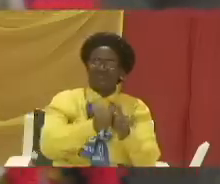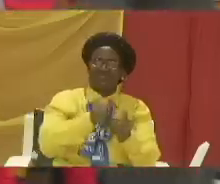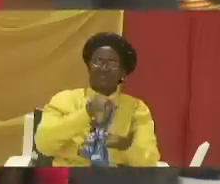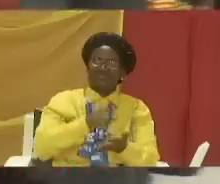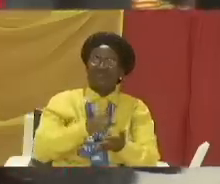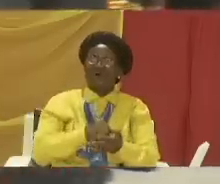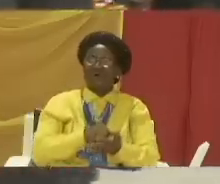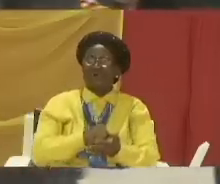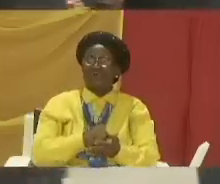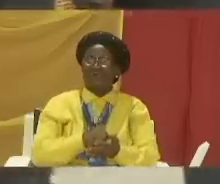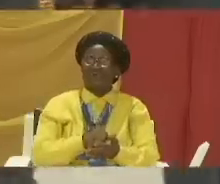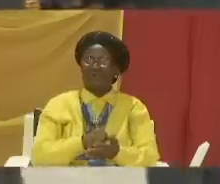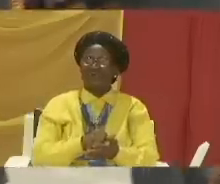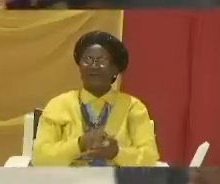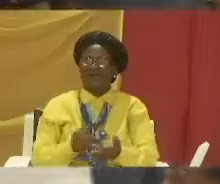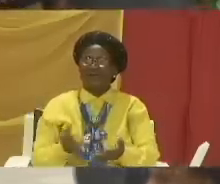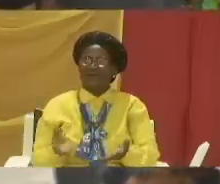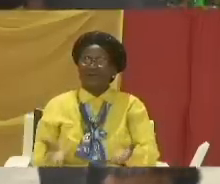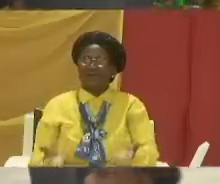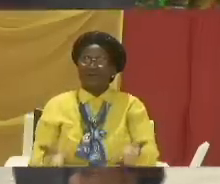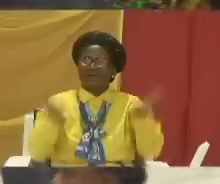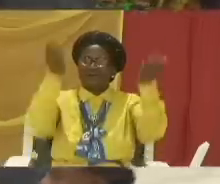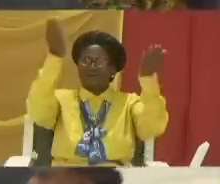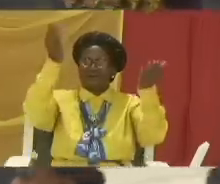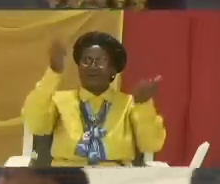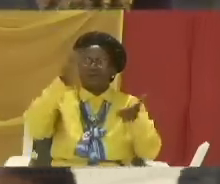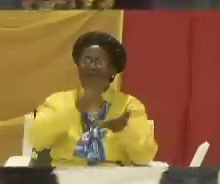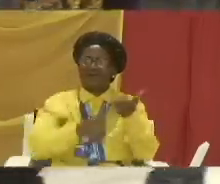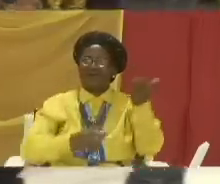Raise whatever you are carrying. Let me see.